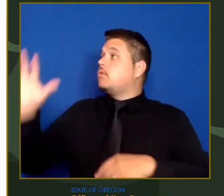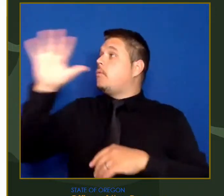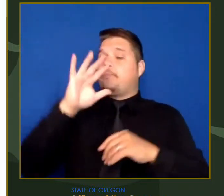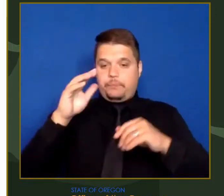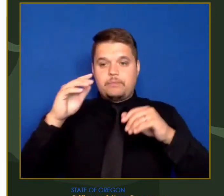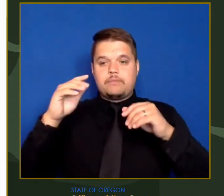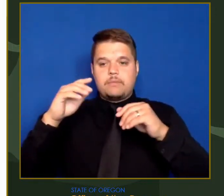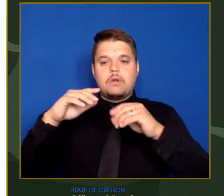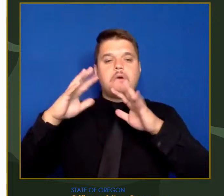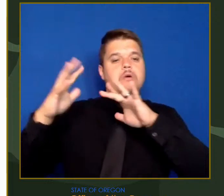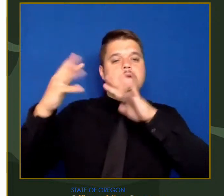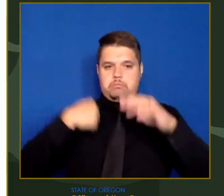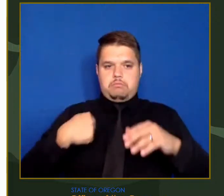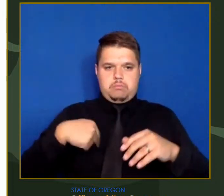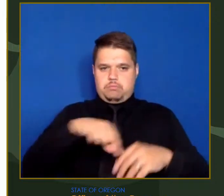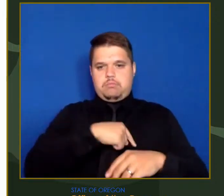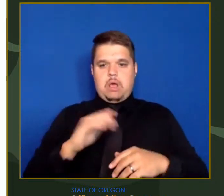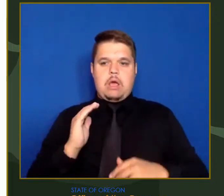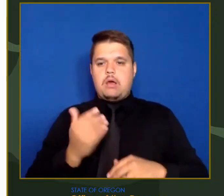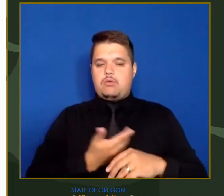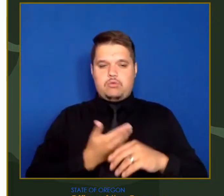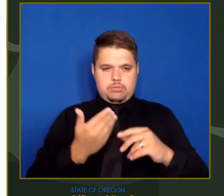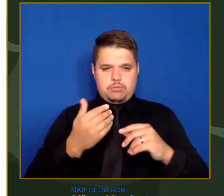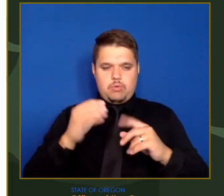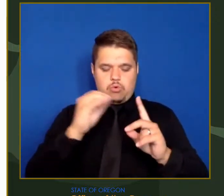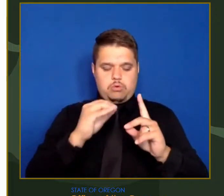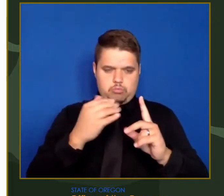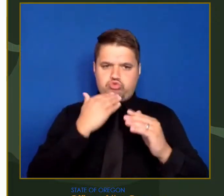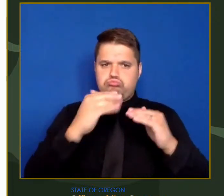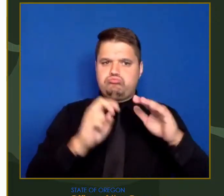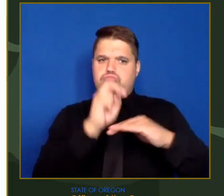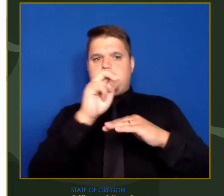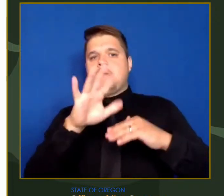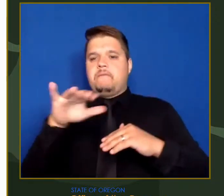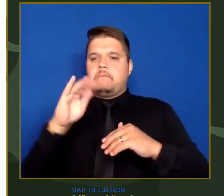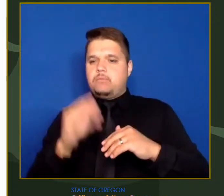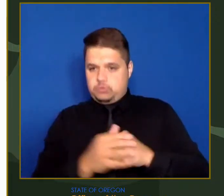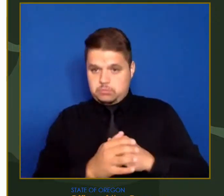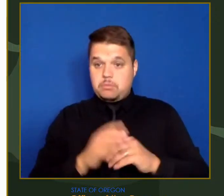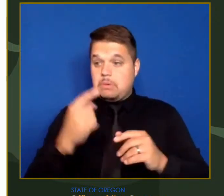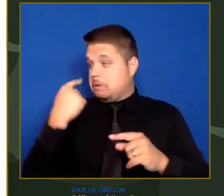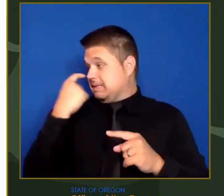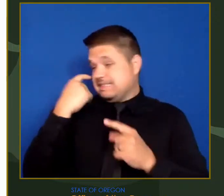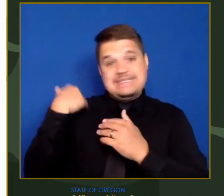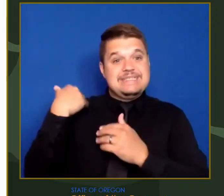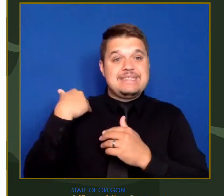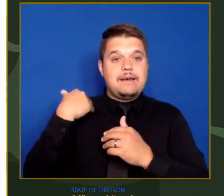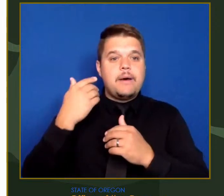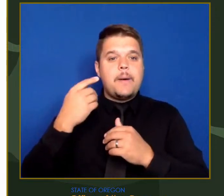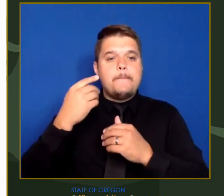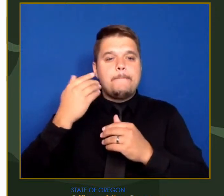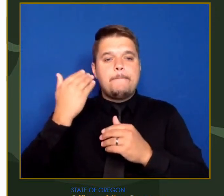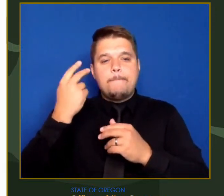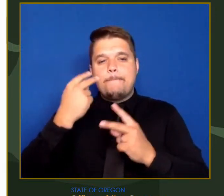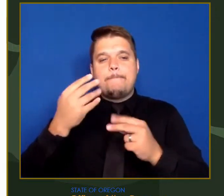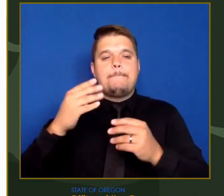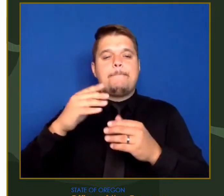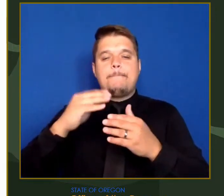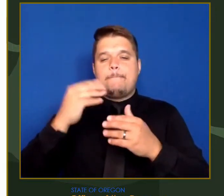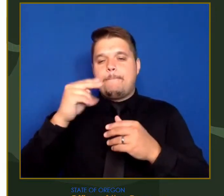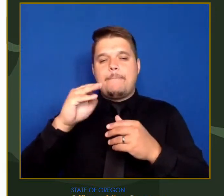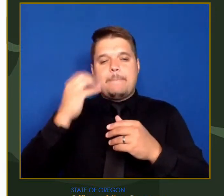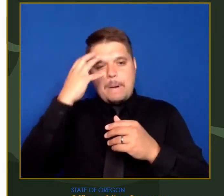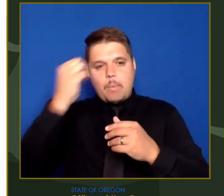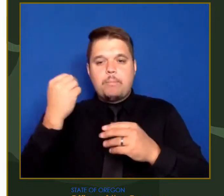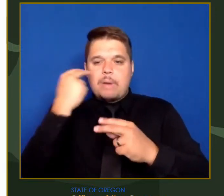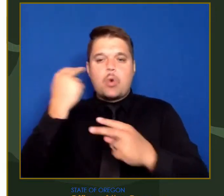to 17,551 after some quiet days over the holiday. While the pace began to pick up over the week, it'll be a couple of more